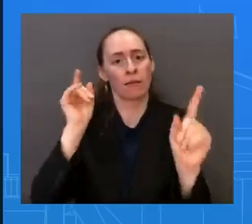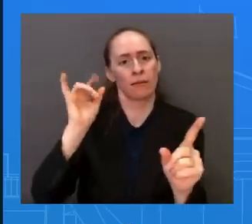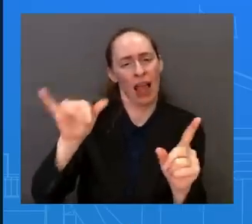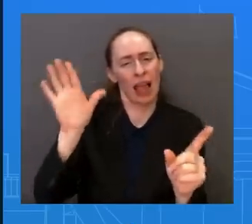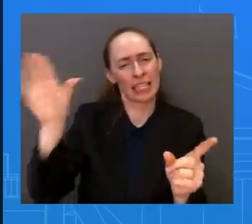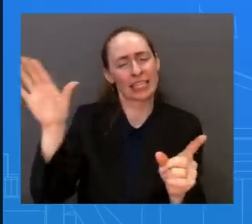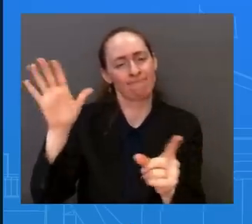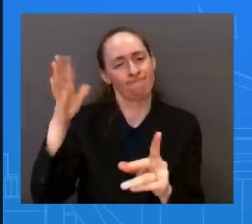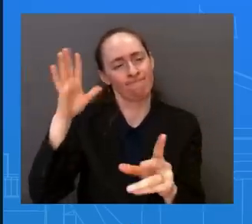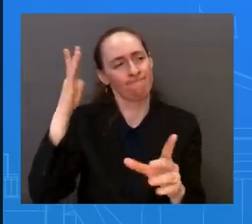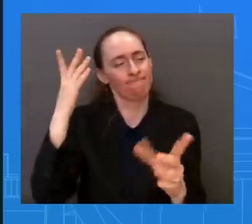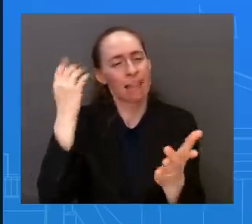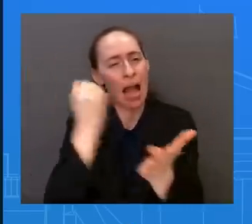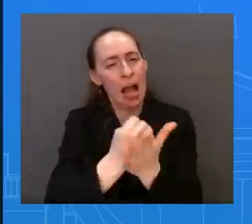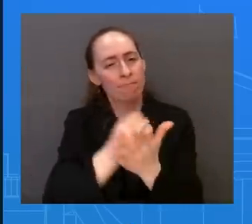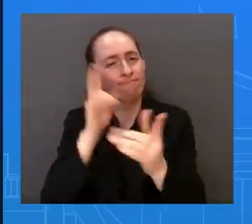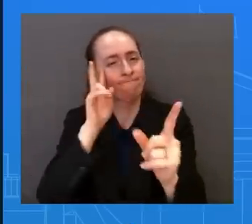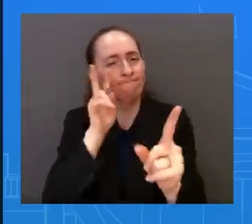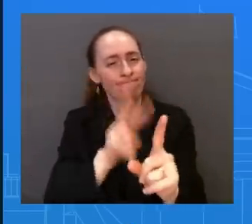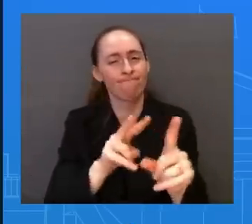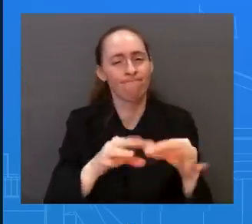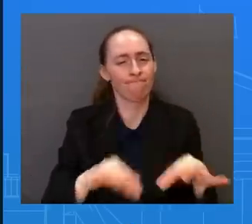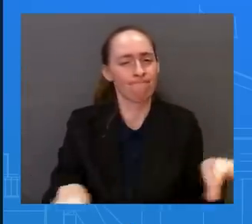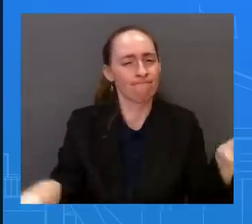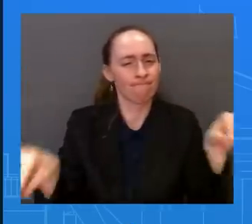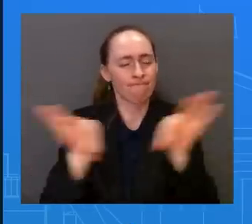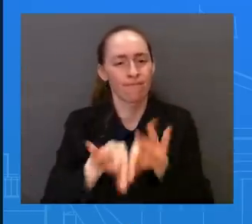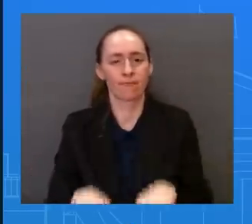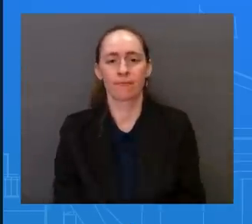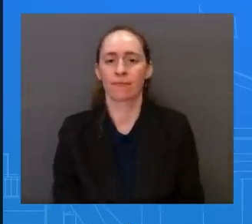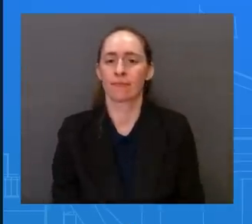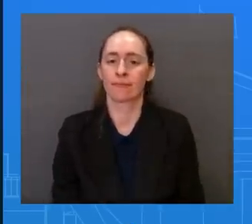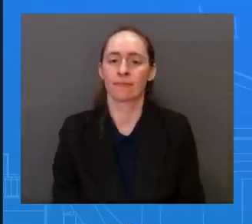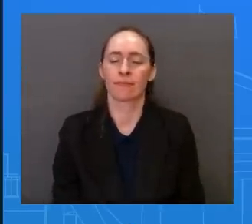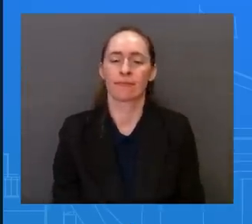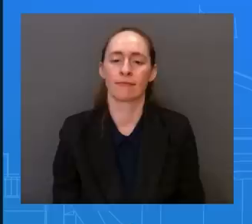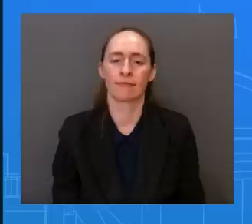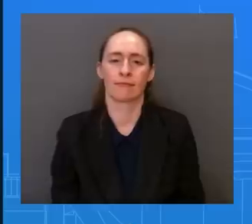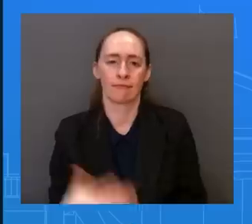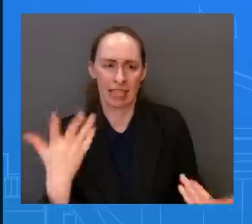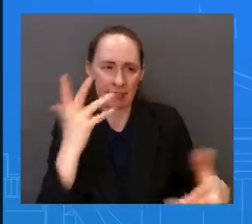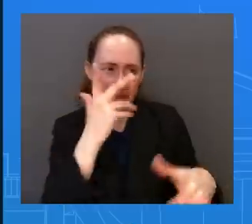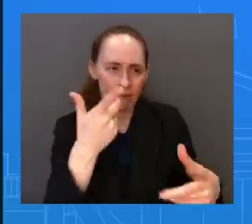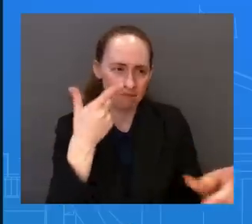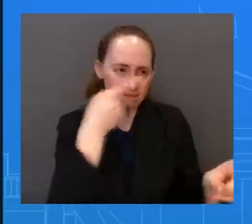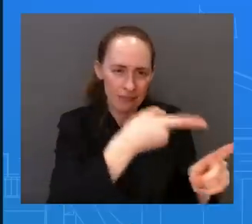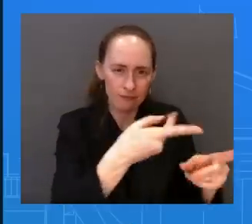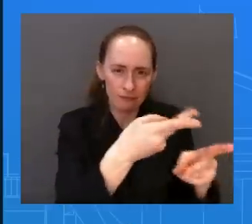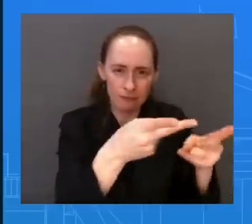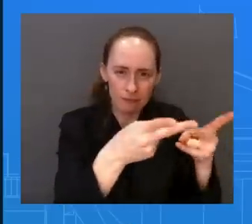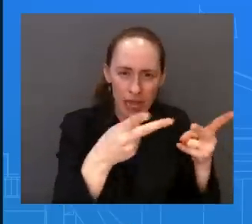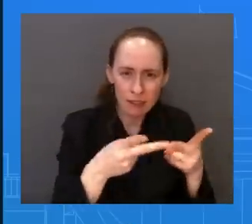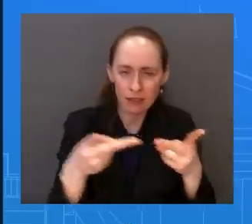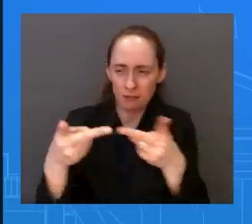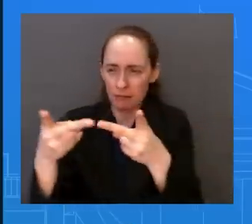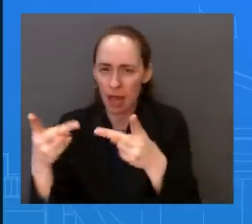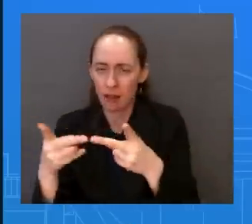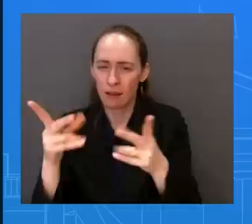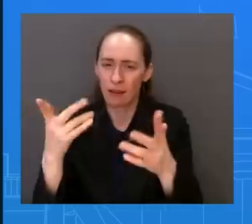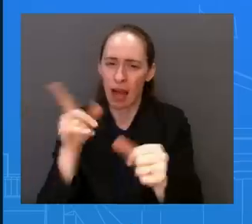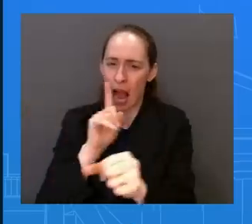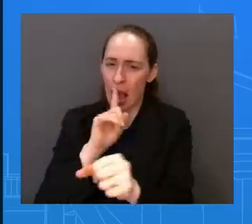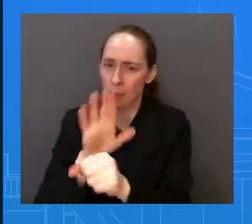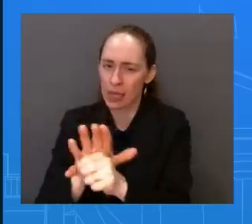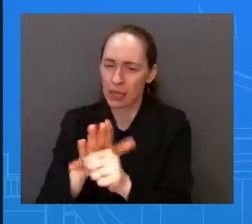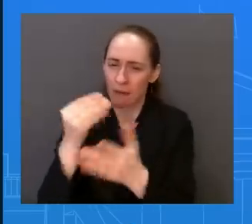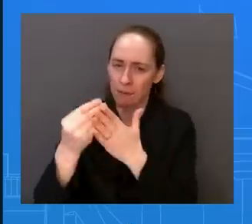to make sure people understand how it's done, but you also need to recognize that if we're really going to rebuild our infrastructure, we're really going to regain